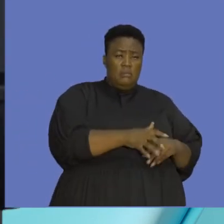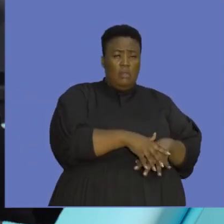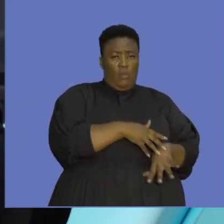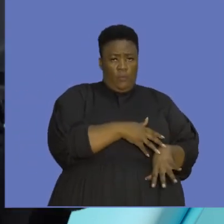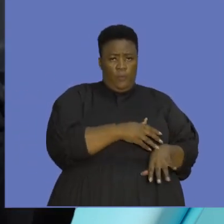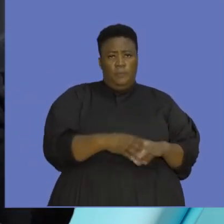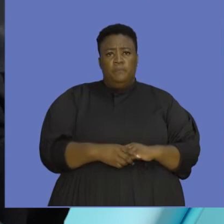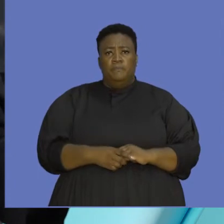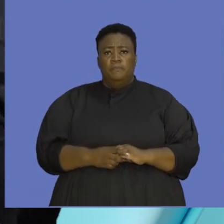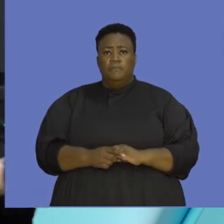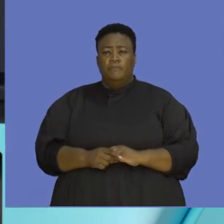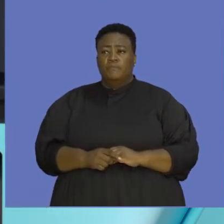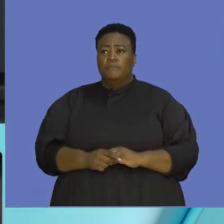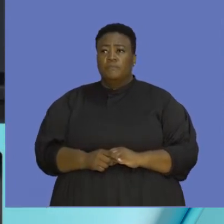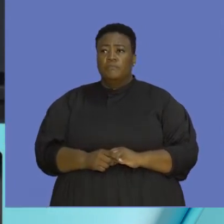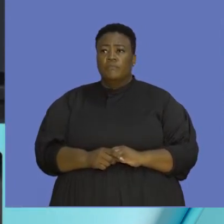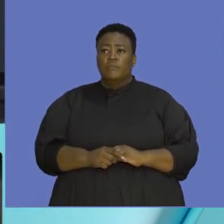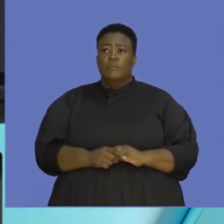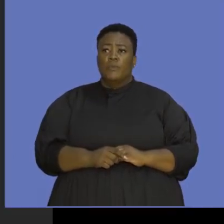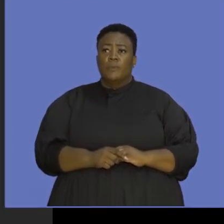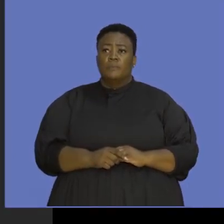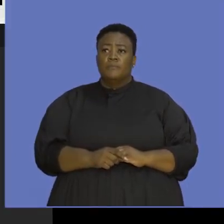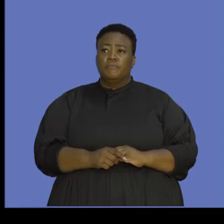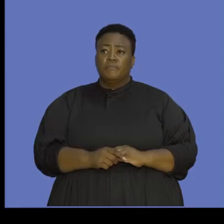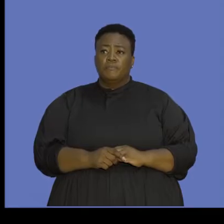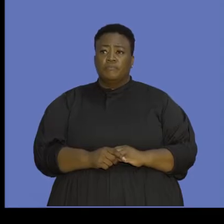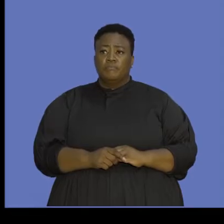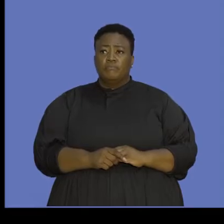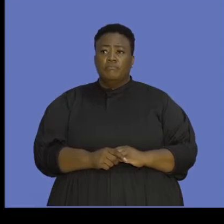acceleration got smaller, got slower. So